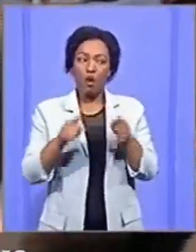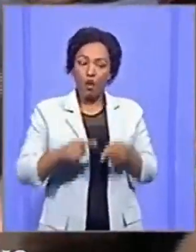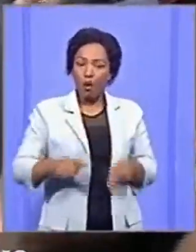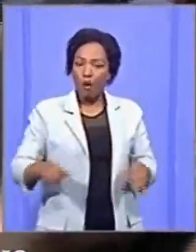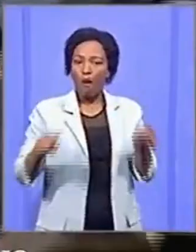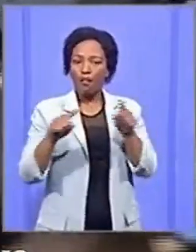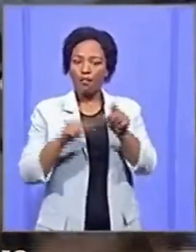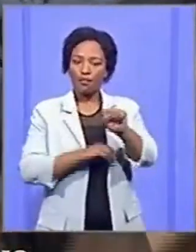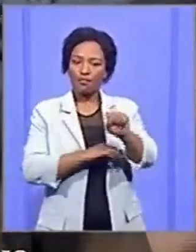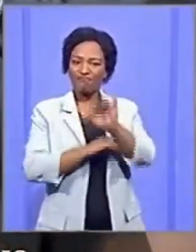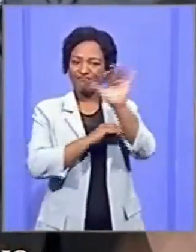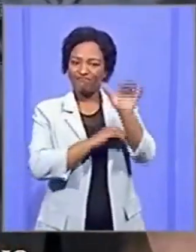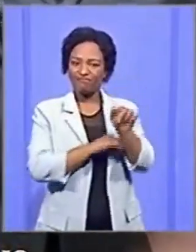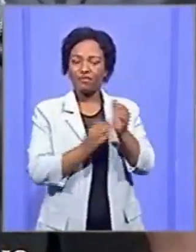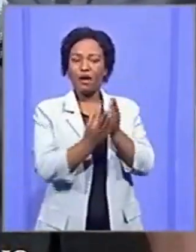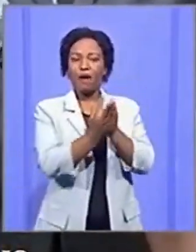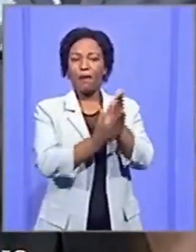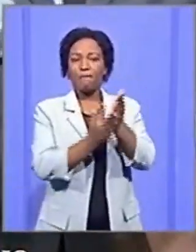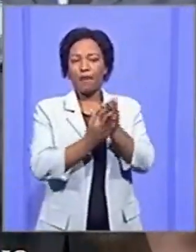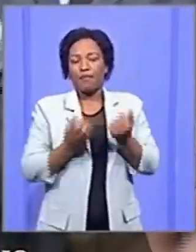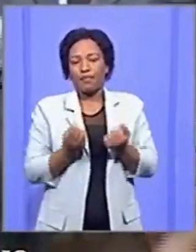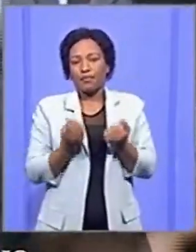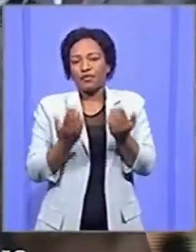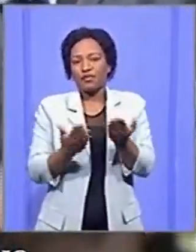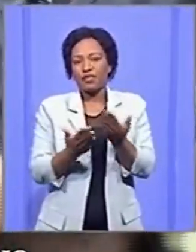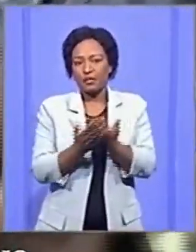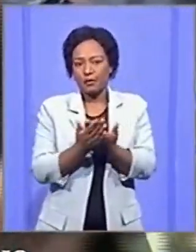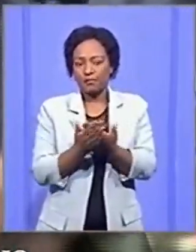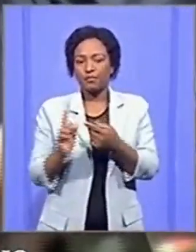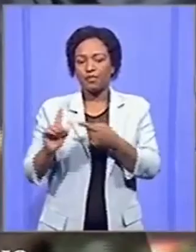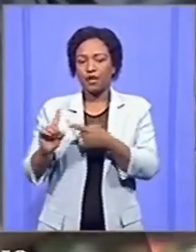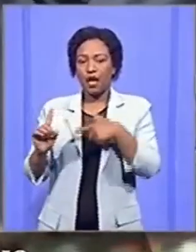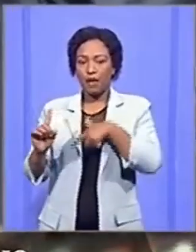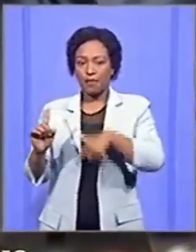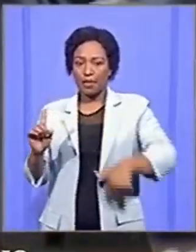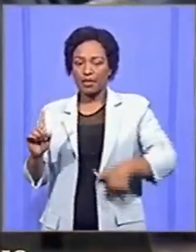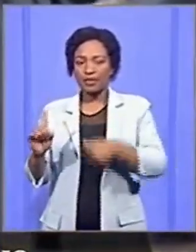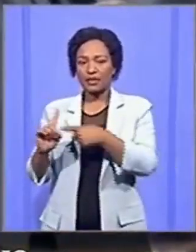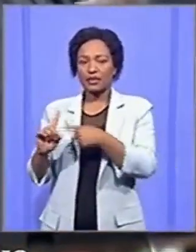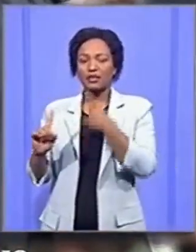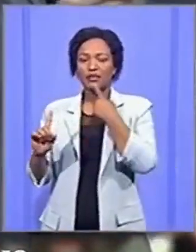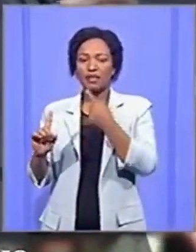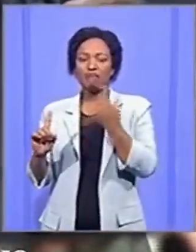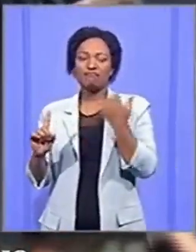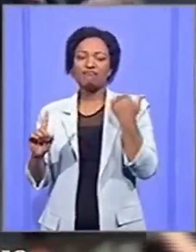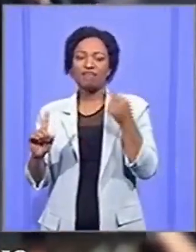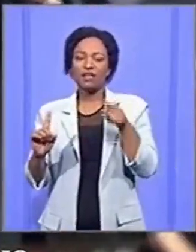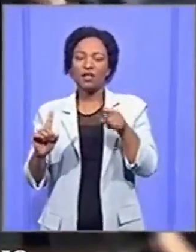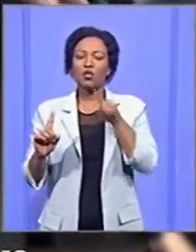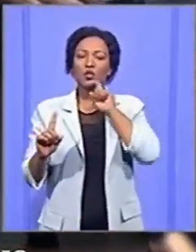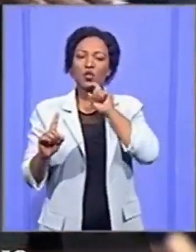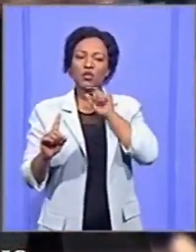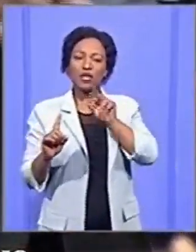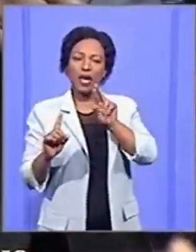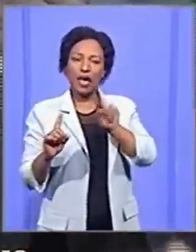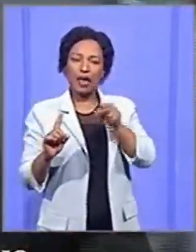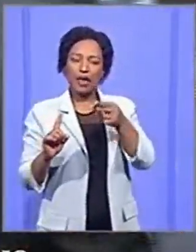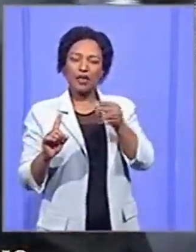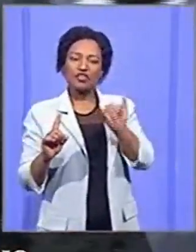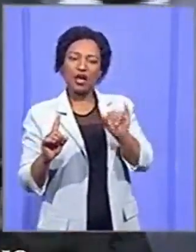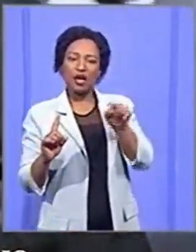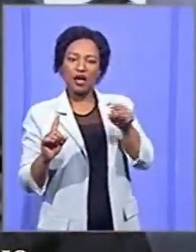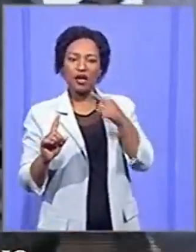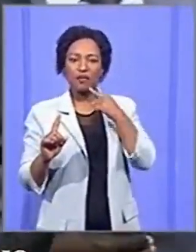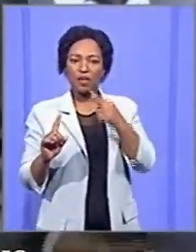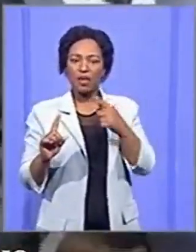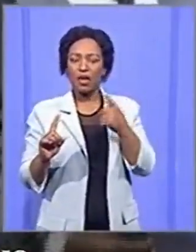botlhe ka ditirelo. Mopresidente a re kgwetlho kgolo e lebaneng le go tsenngwa tirisong ga NHI ga se tlhaelo